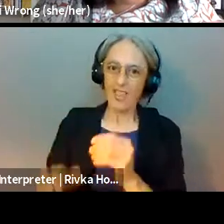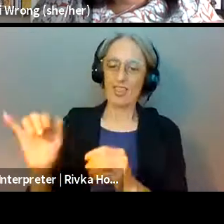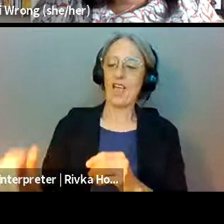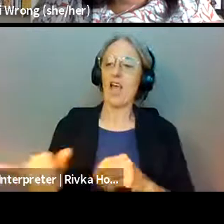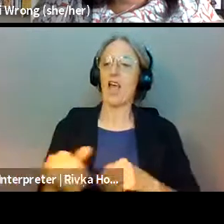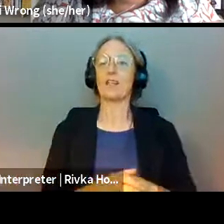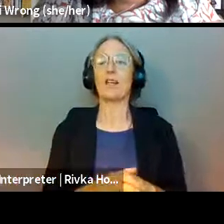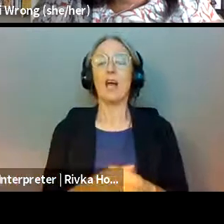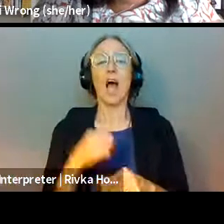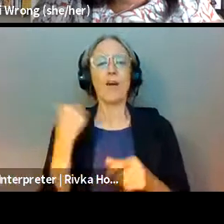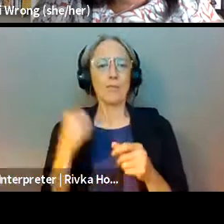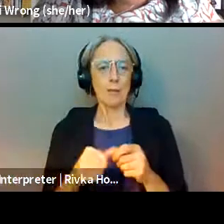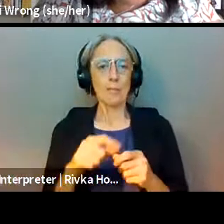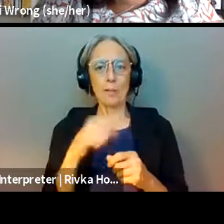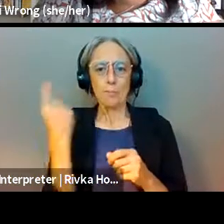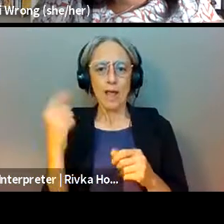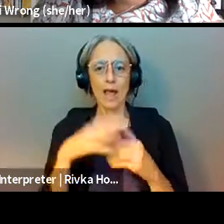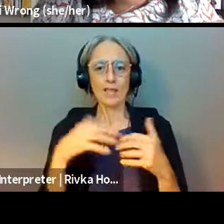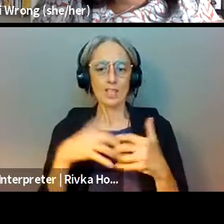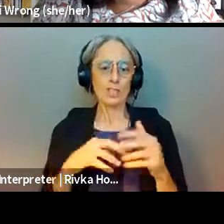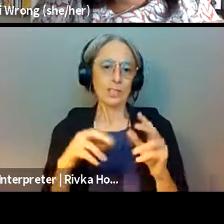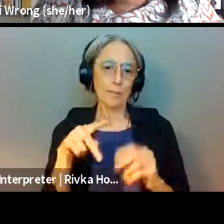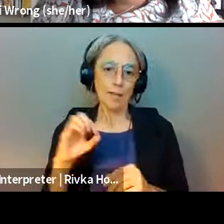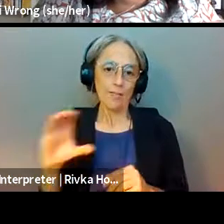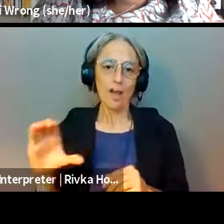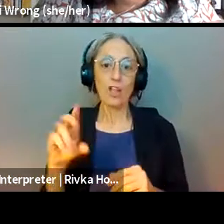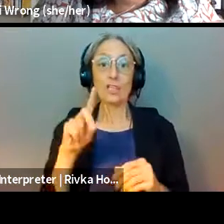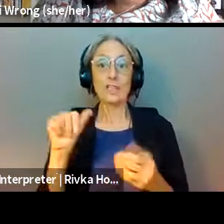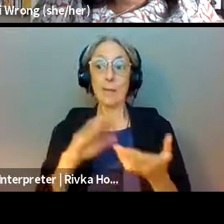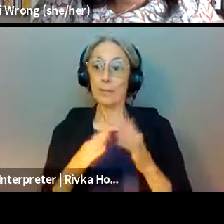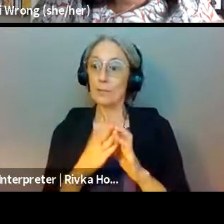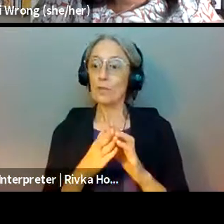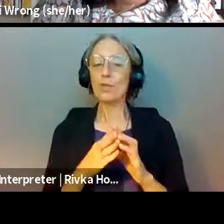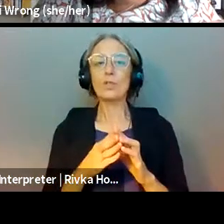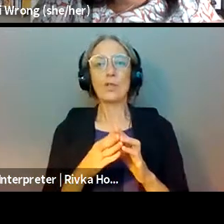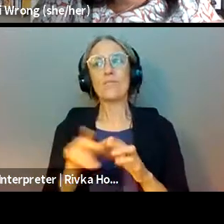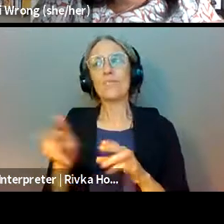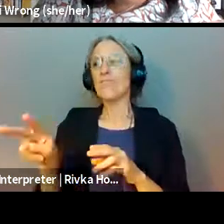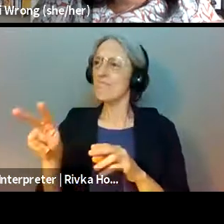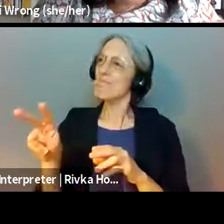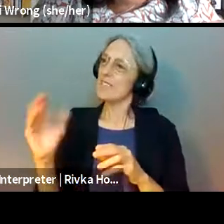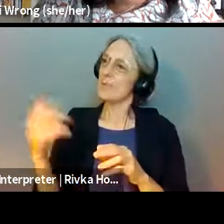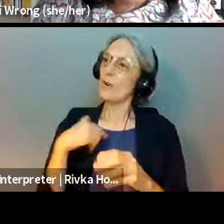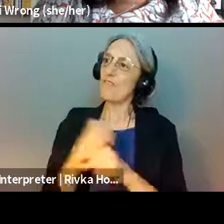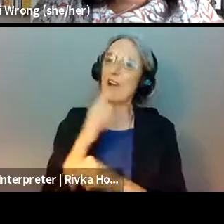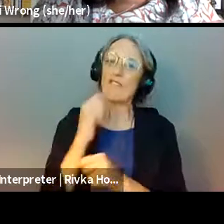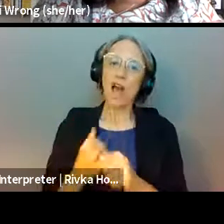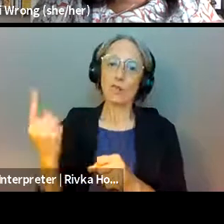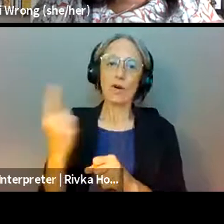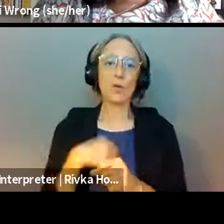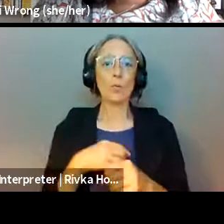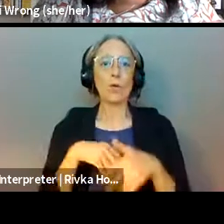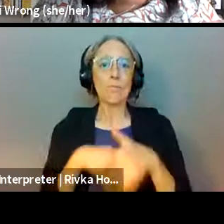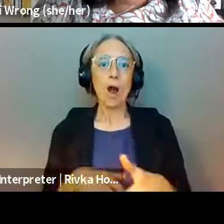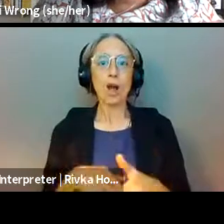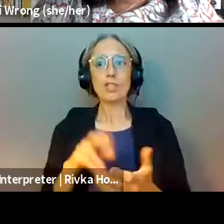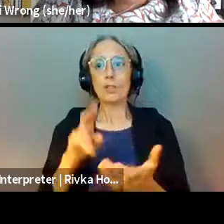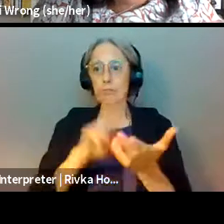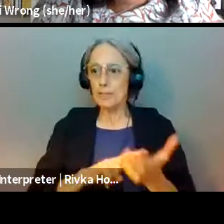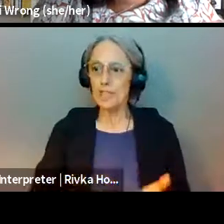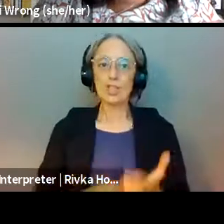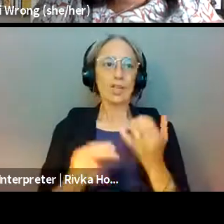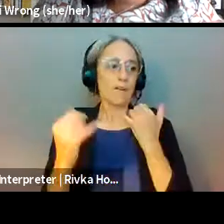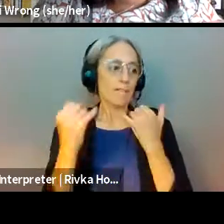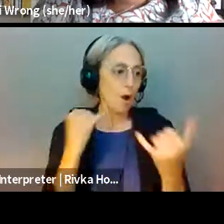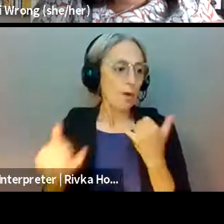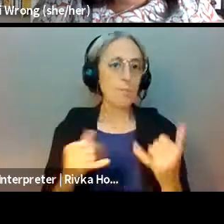of color, disabled communities fight for everyone. We march, petition, phone bank, text bank, knock on doors,